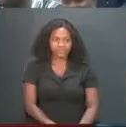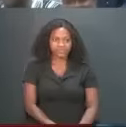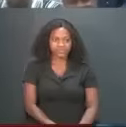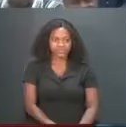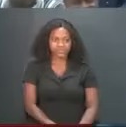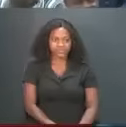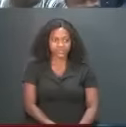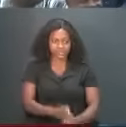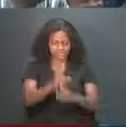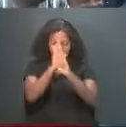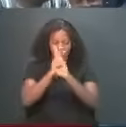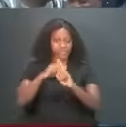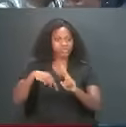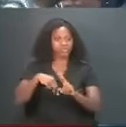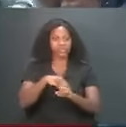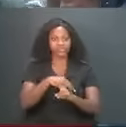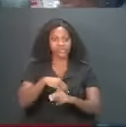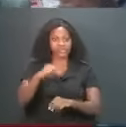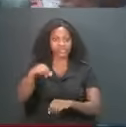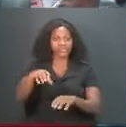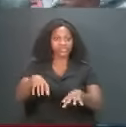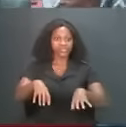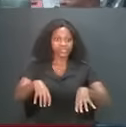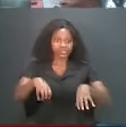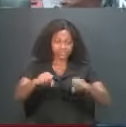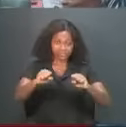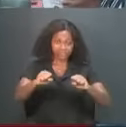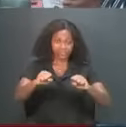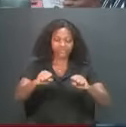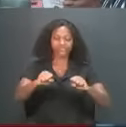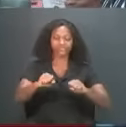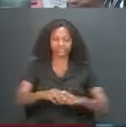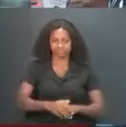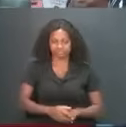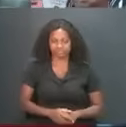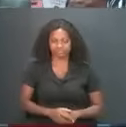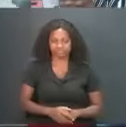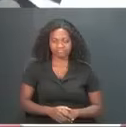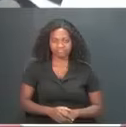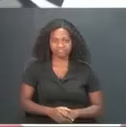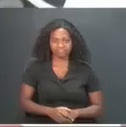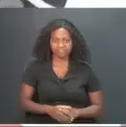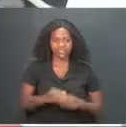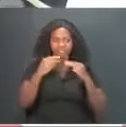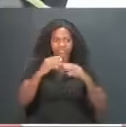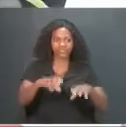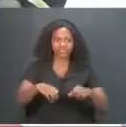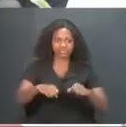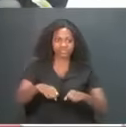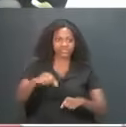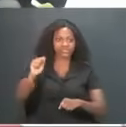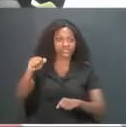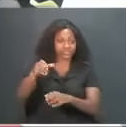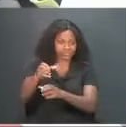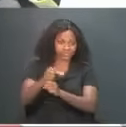Honorable members, the ayes have it. The motion is accordingly adopted.